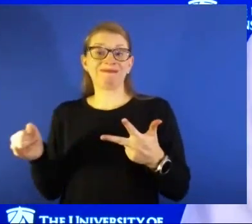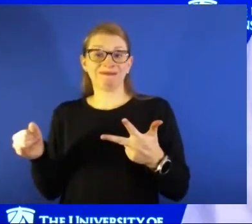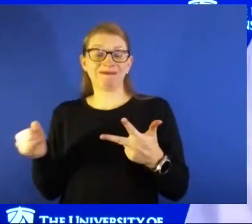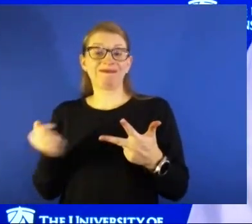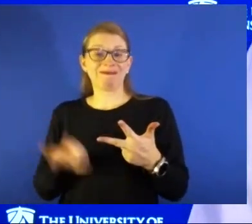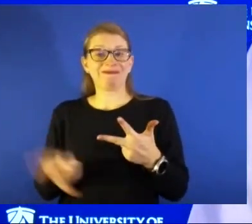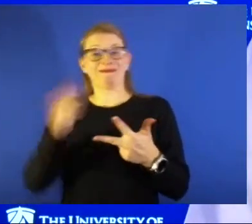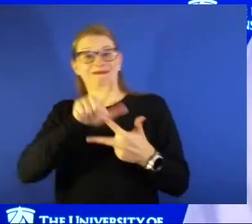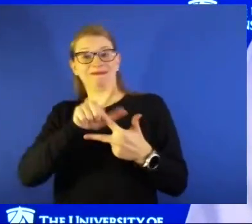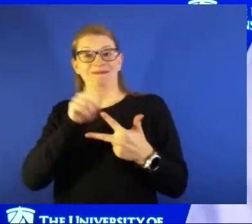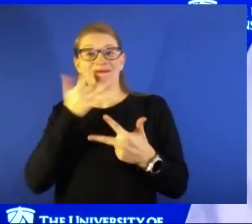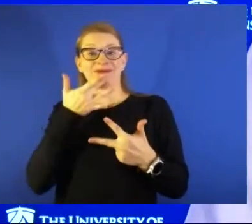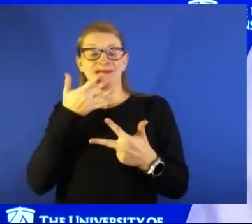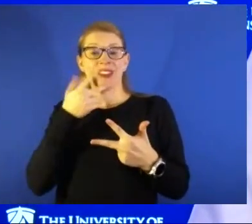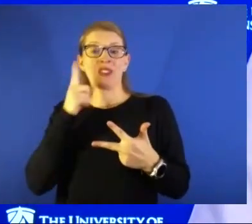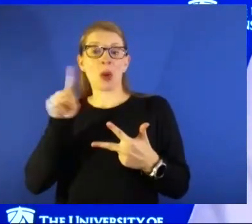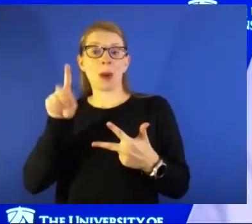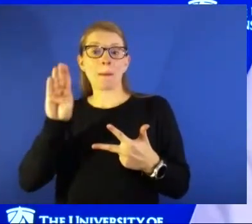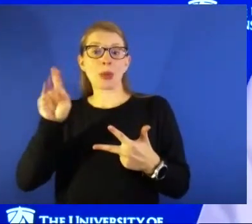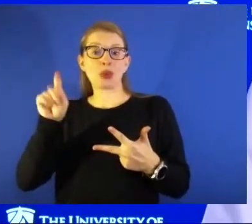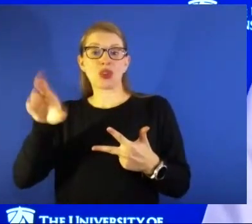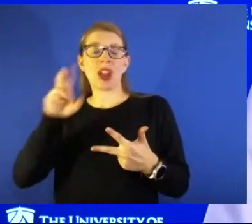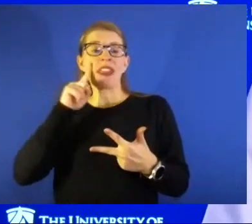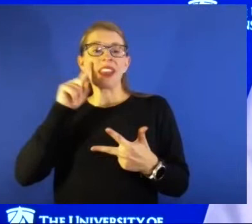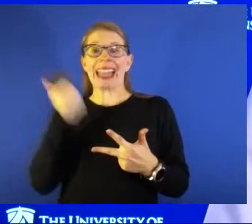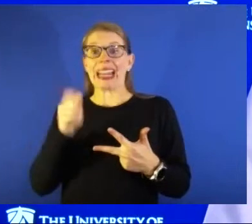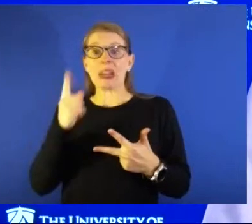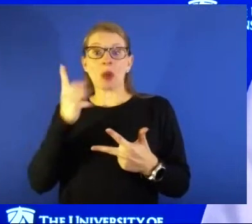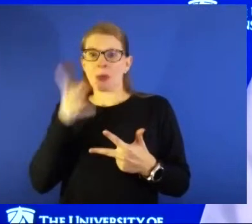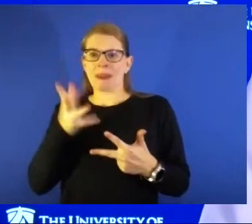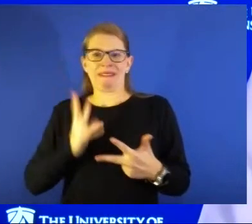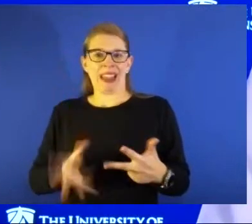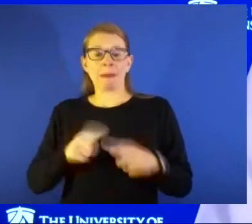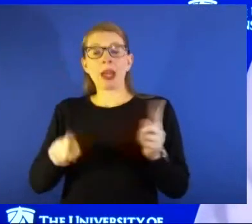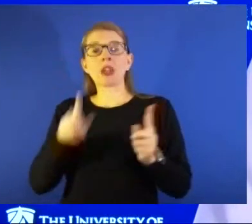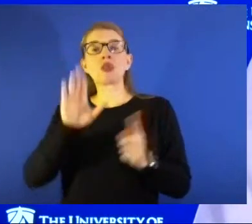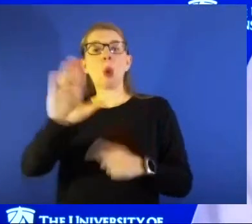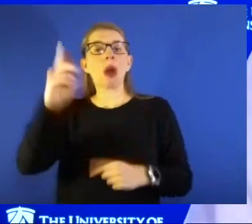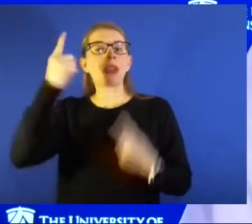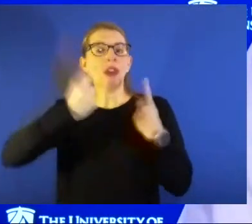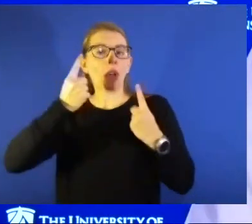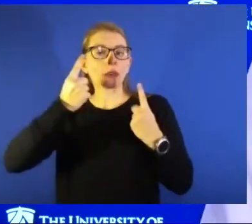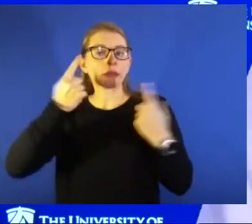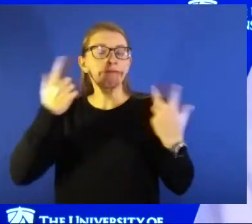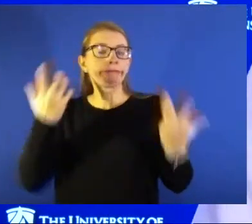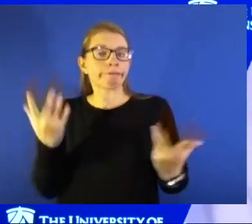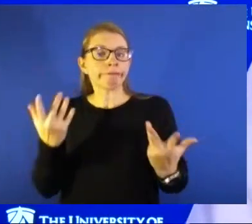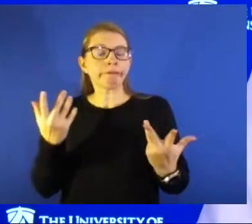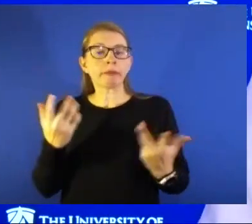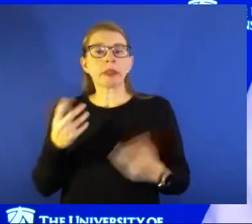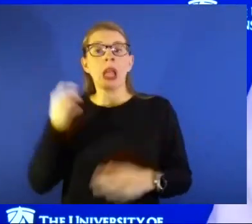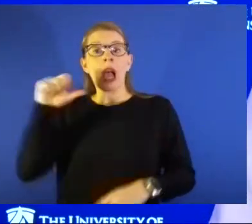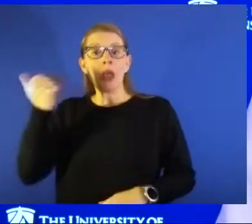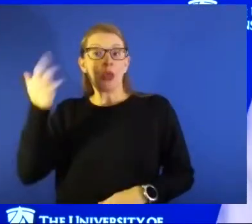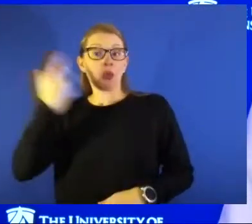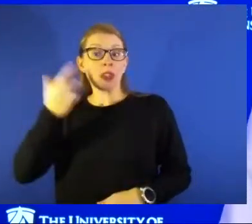is going to be okay. I think it boils down to what do you think, do you have other reasons why you don't want